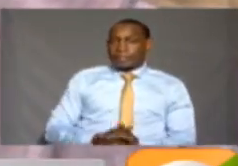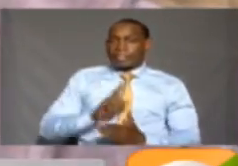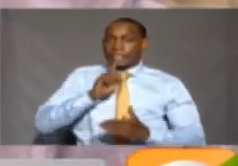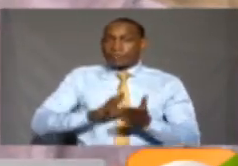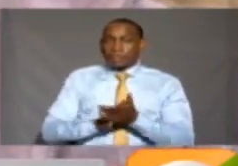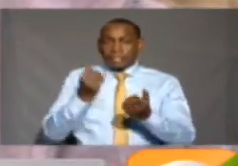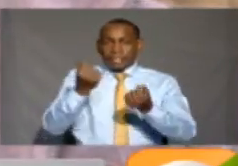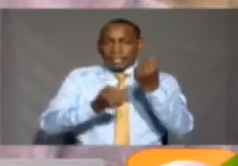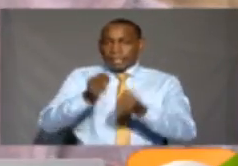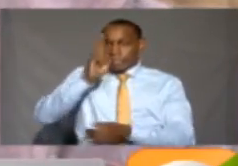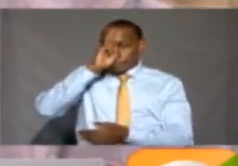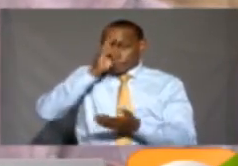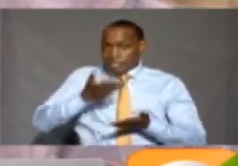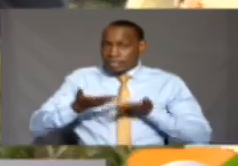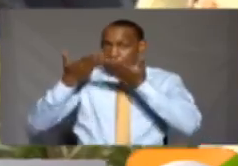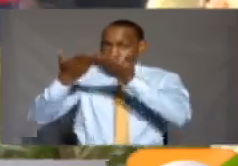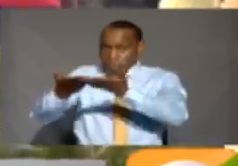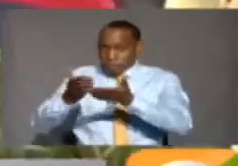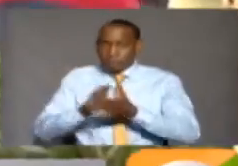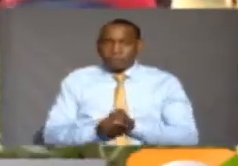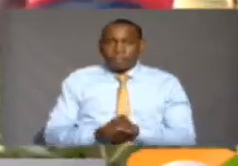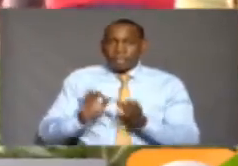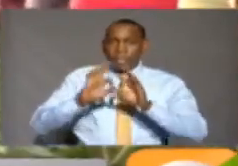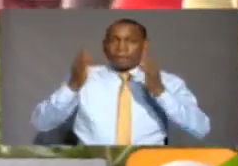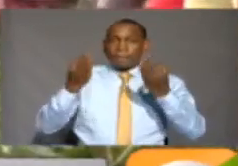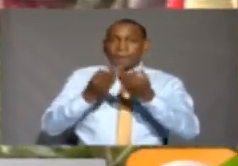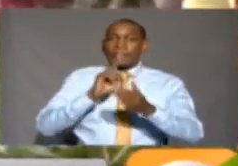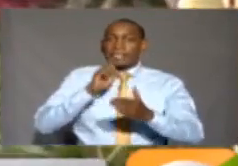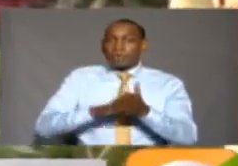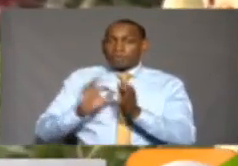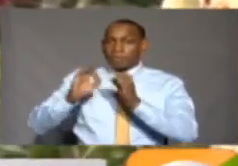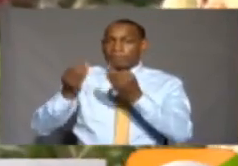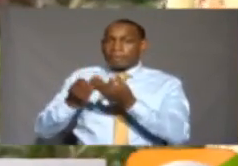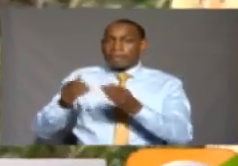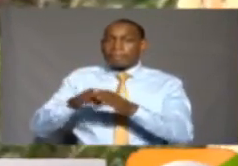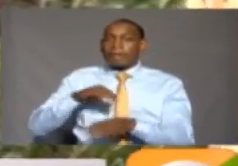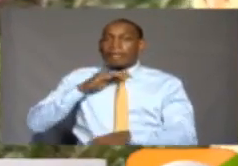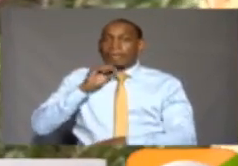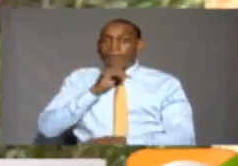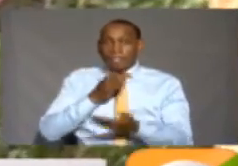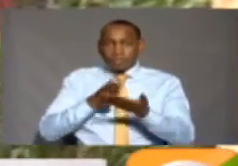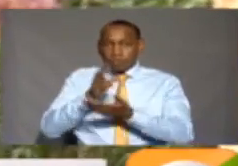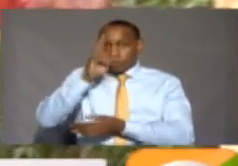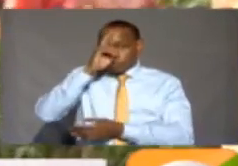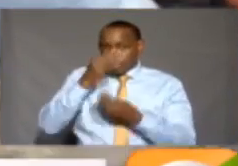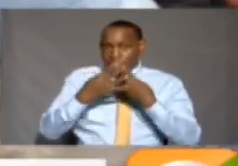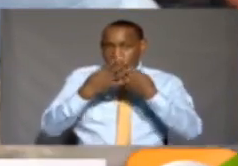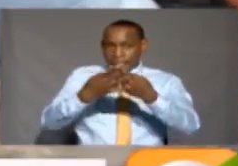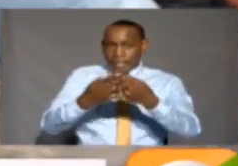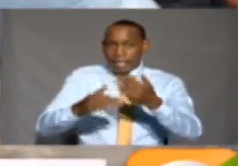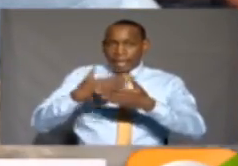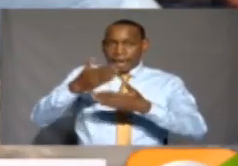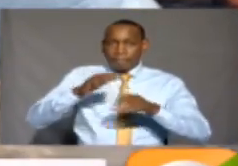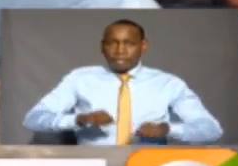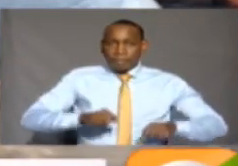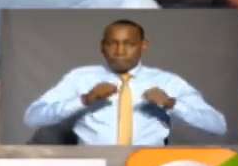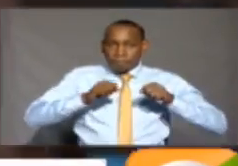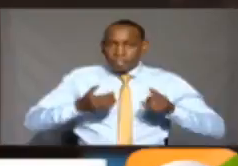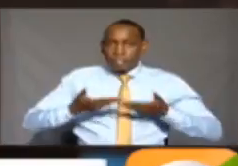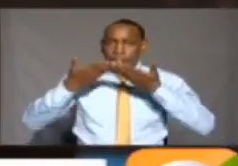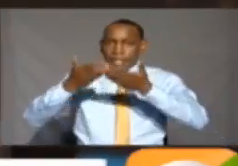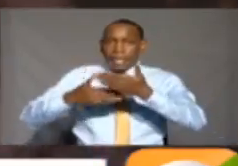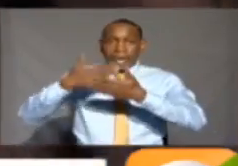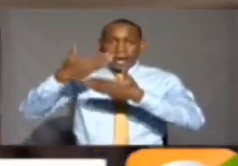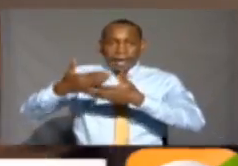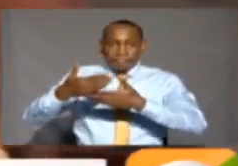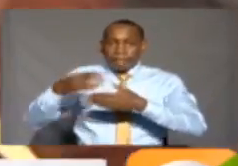gari ya polisi ilimpeleka huko. The family says that the deceased died in police custody after the employer Benson Mushiri took him there,